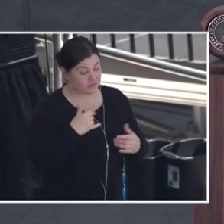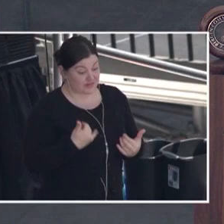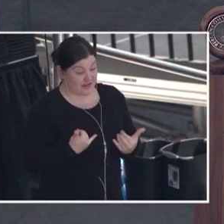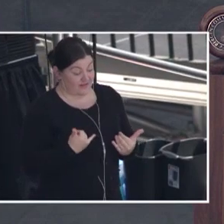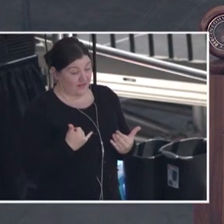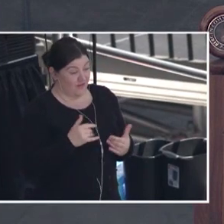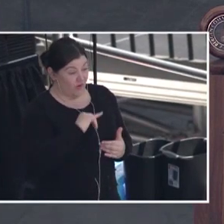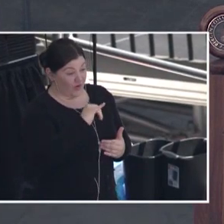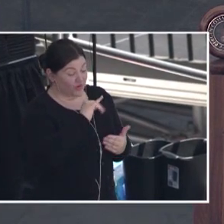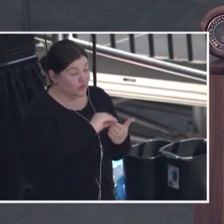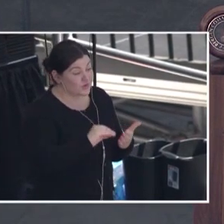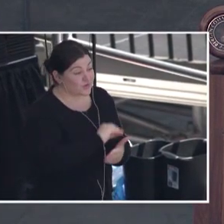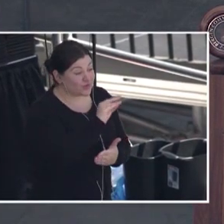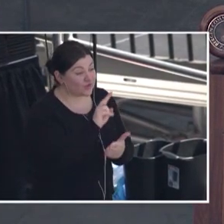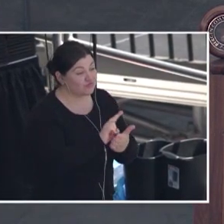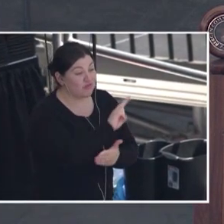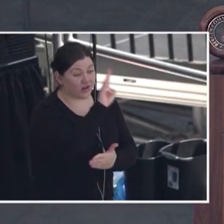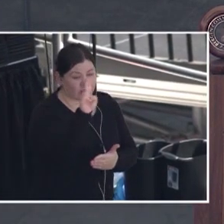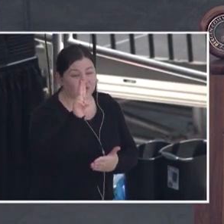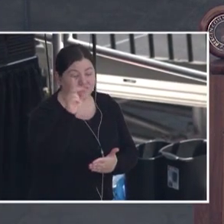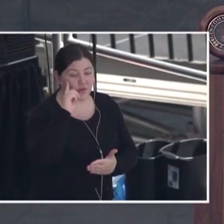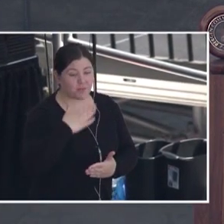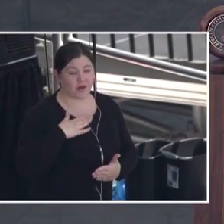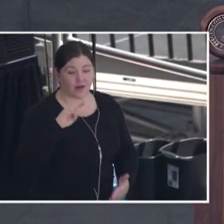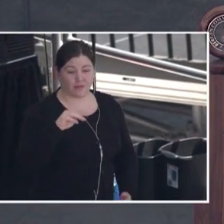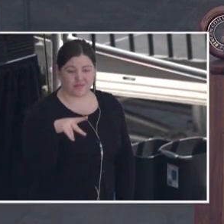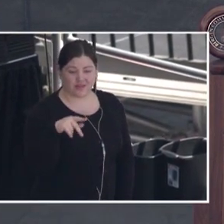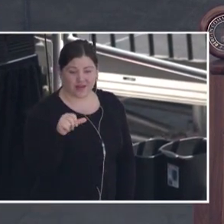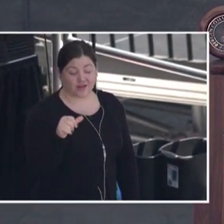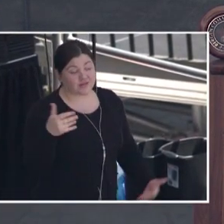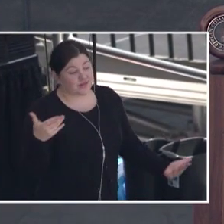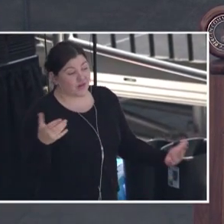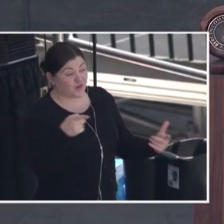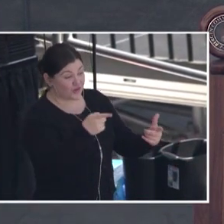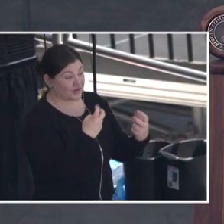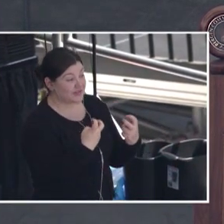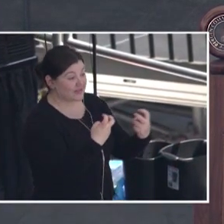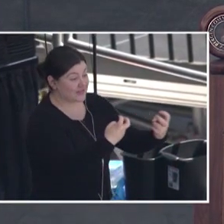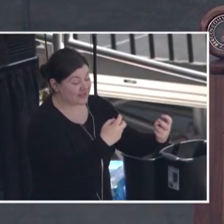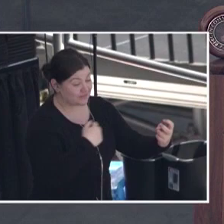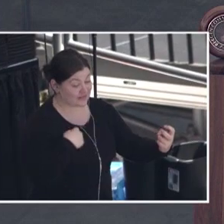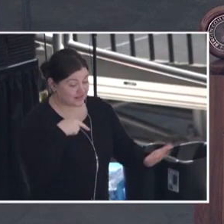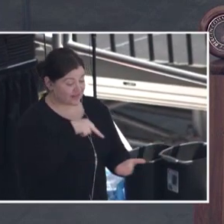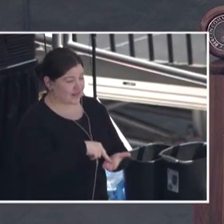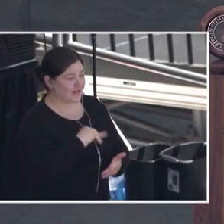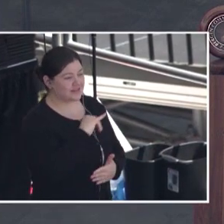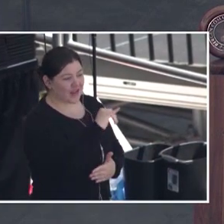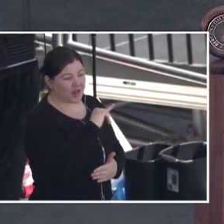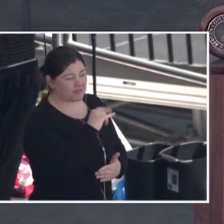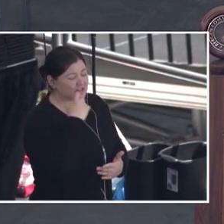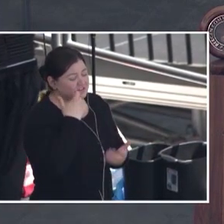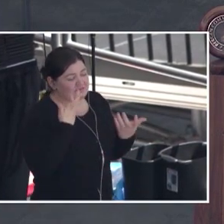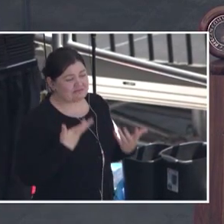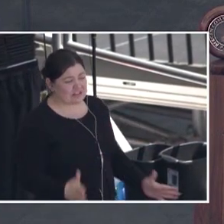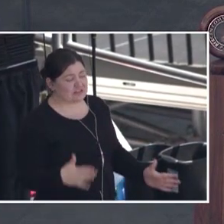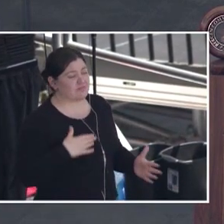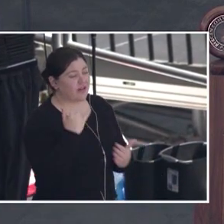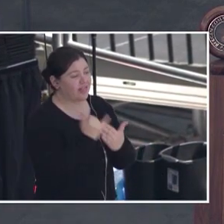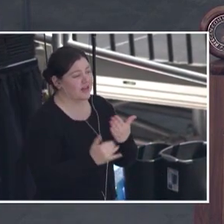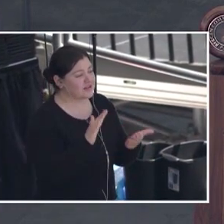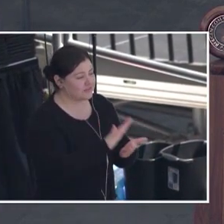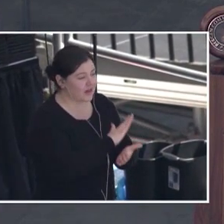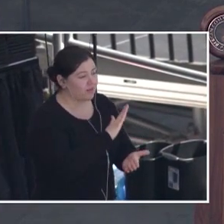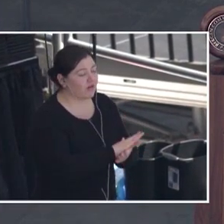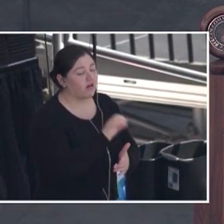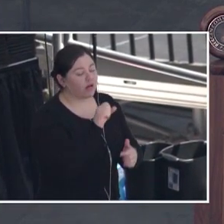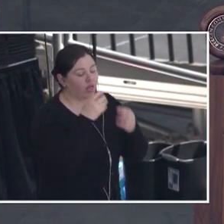getting my MPA. And so just like all of you, I just finished my finals and papers. And yes, I have the bags under my